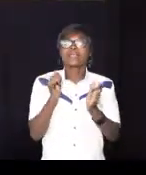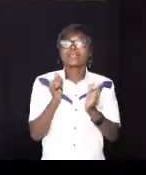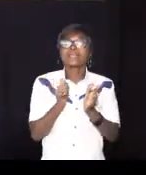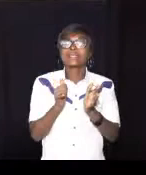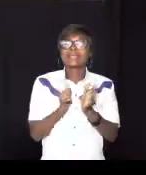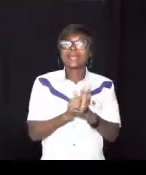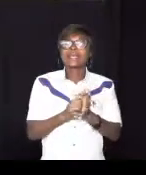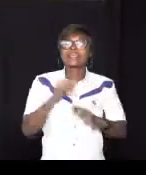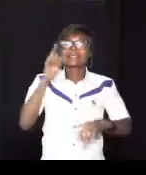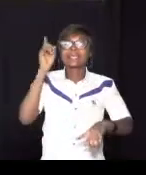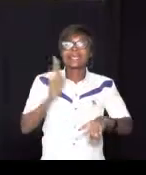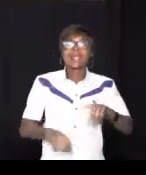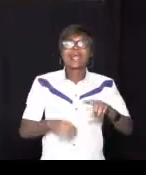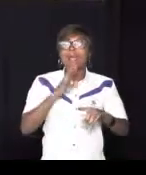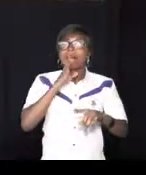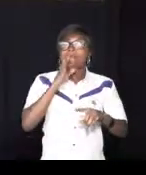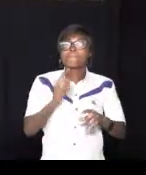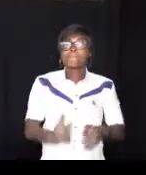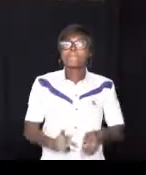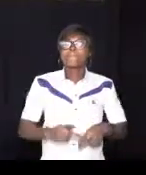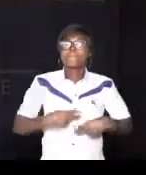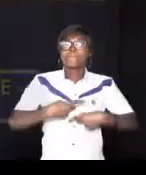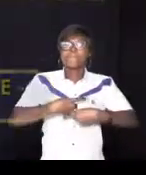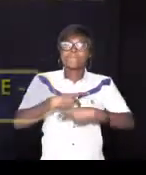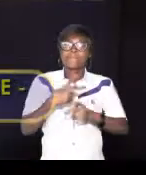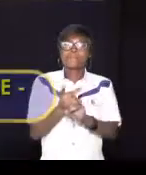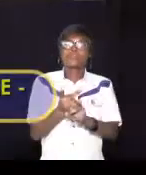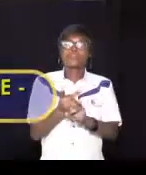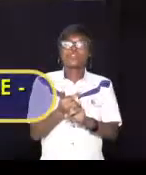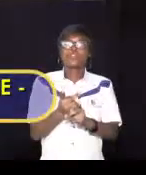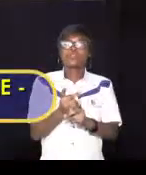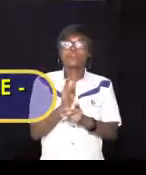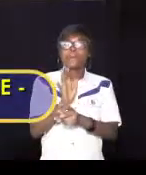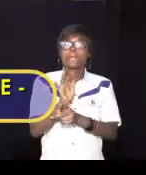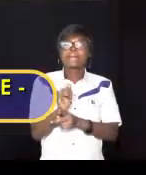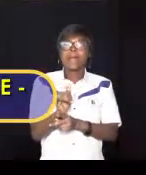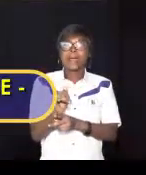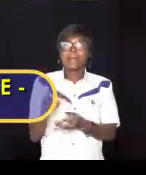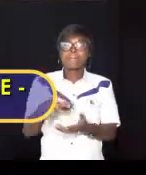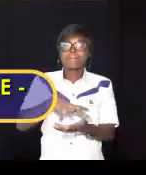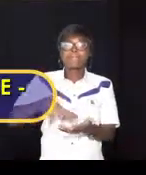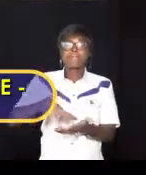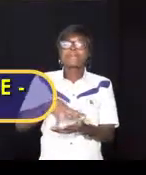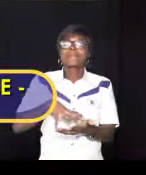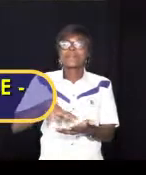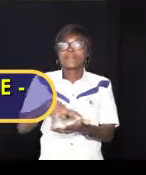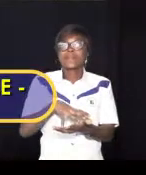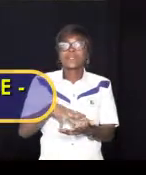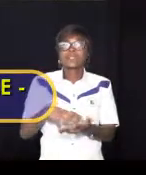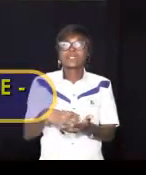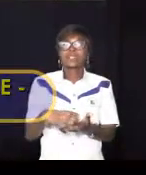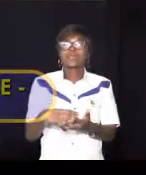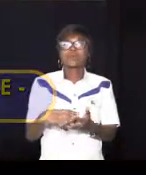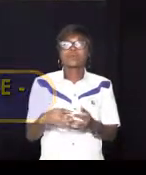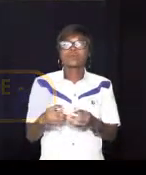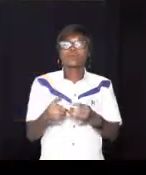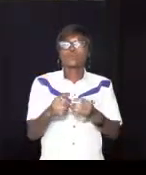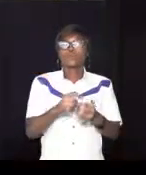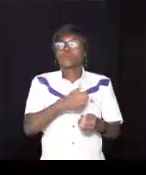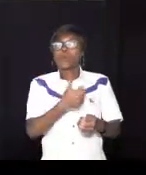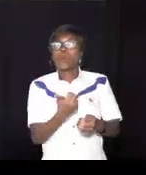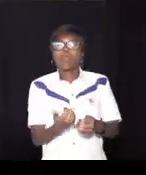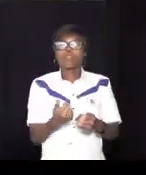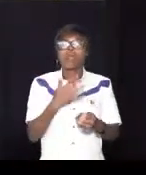that cannot be produced by mixing other colors together. Primary colors are colors